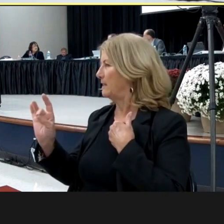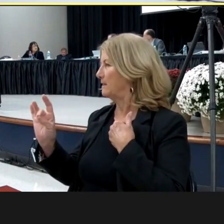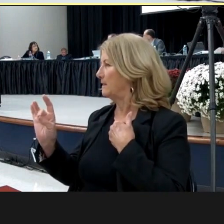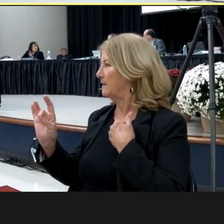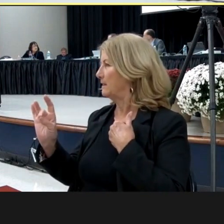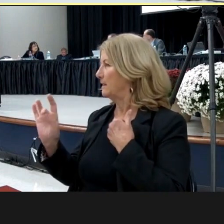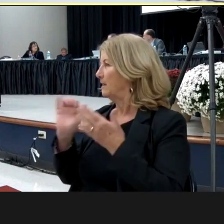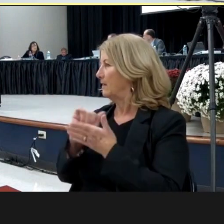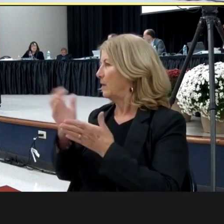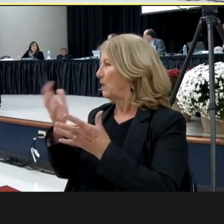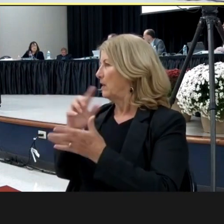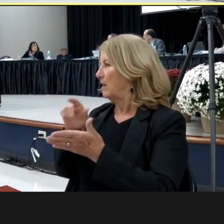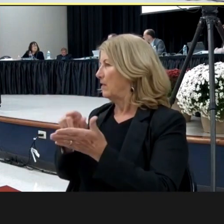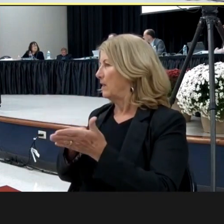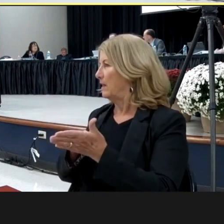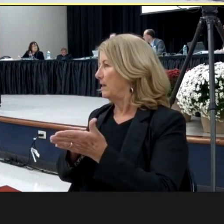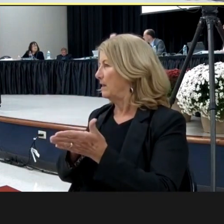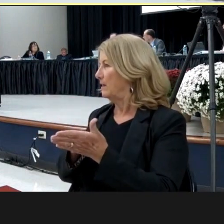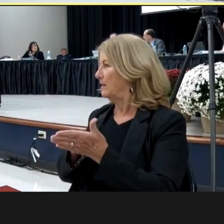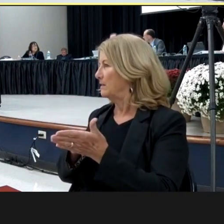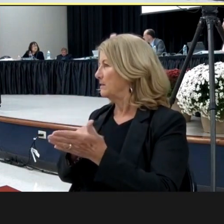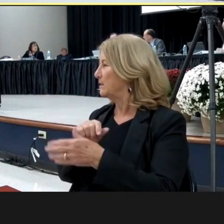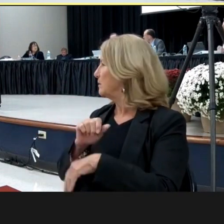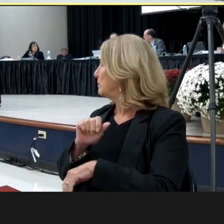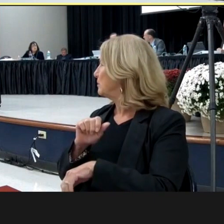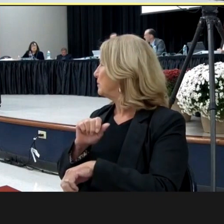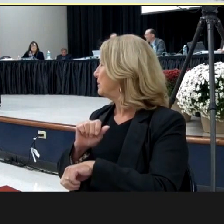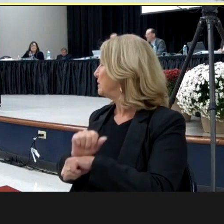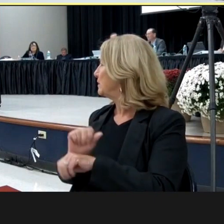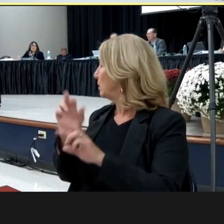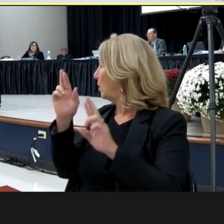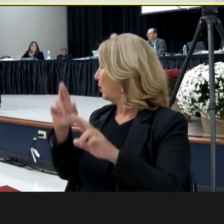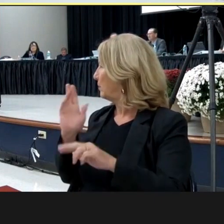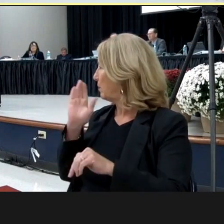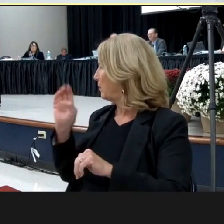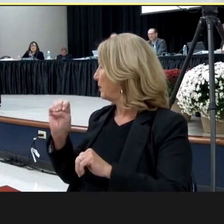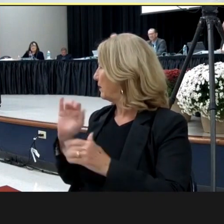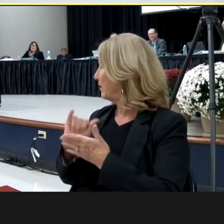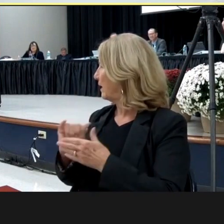this position, so hopefully there'll be that many for District 2.